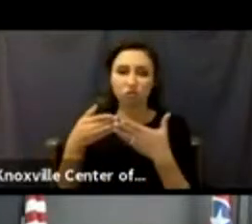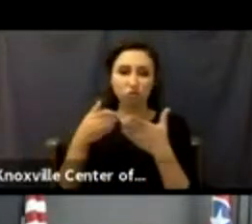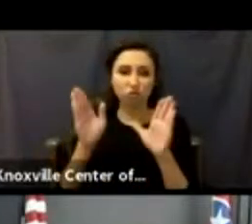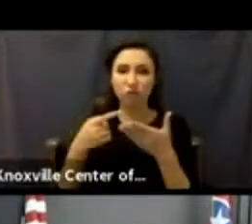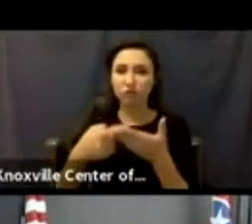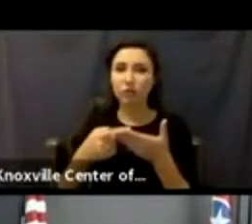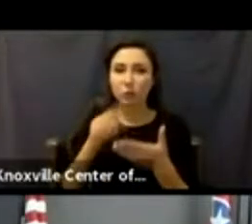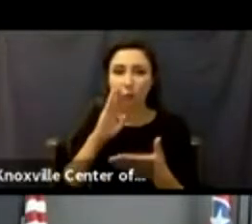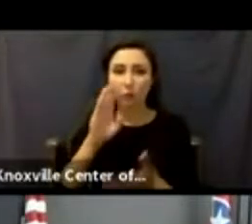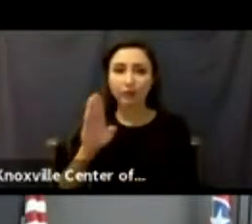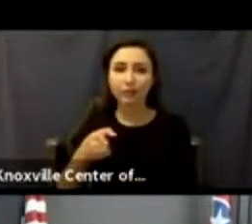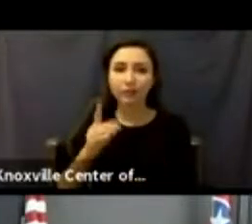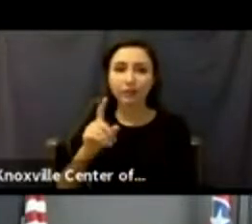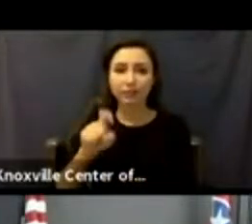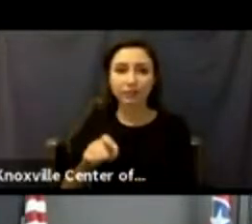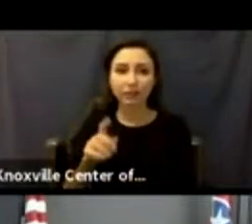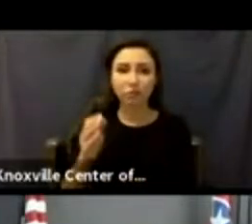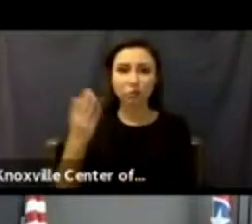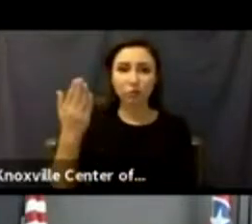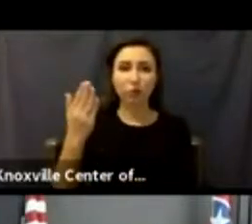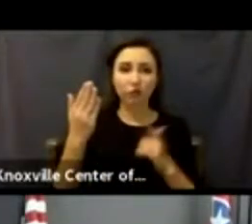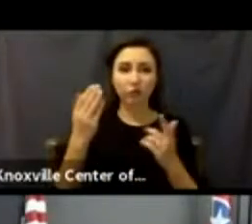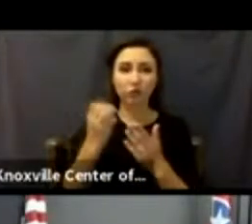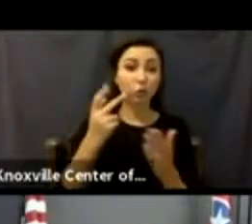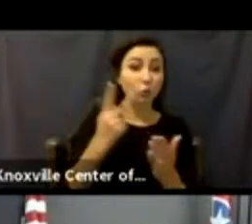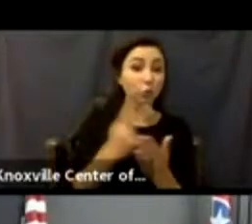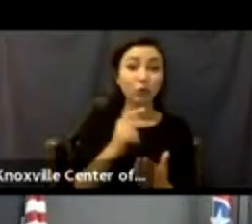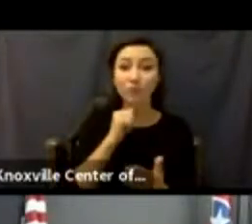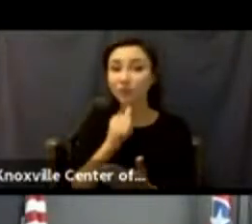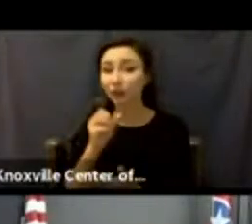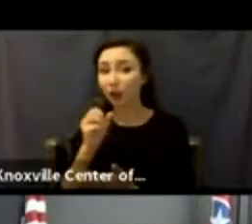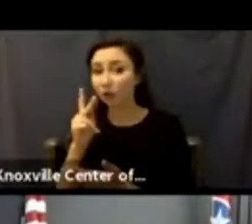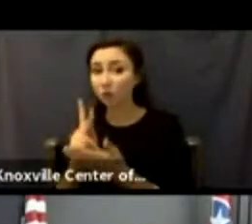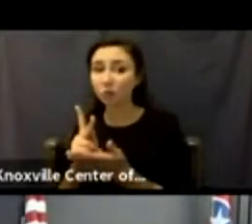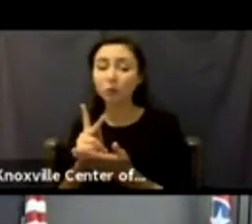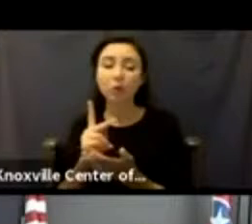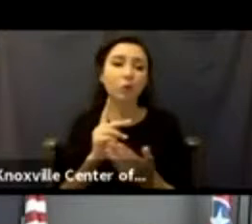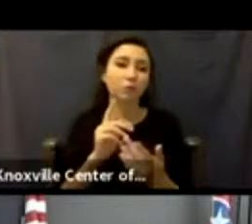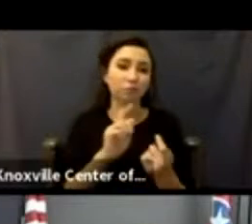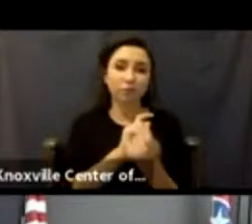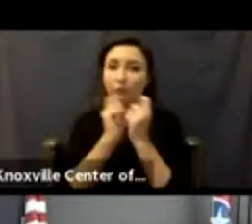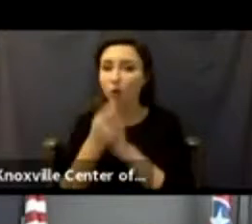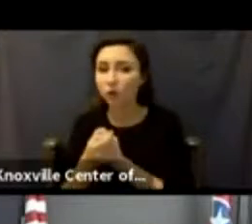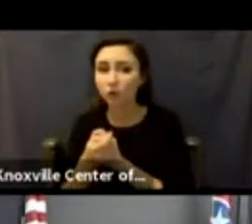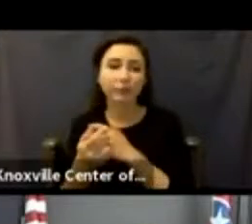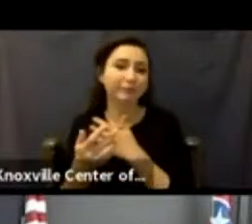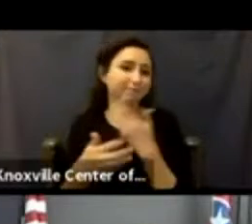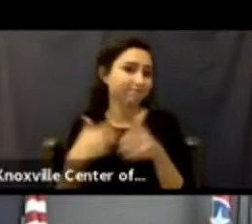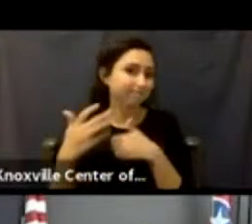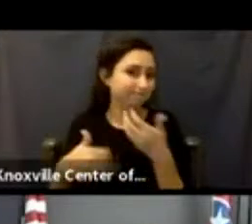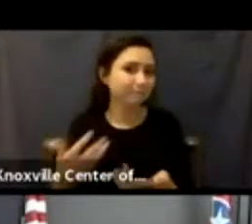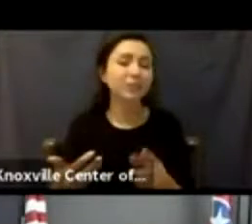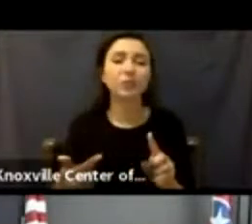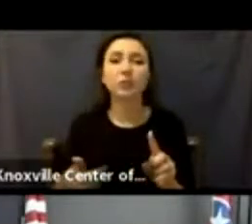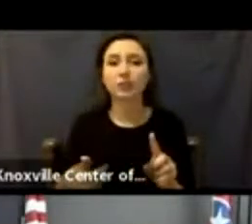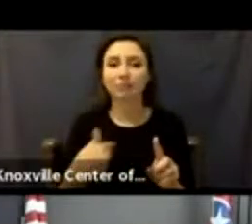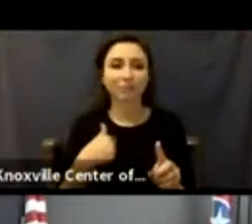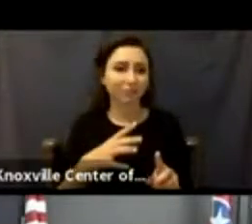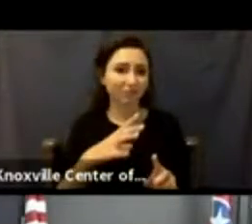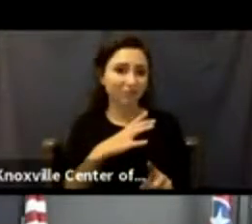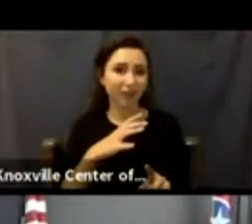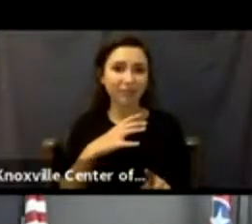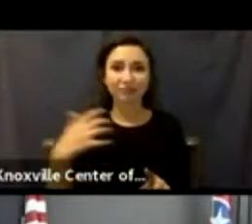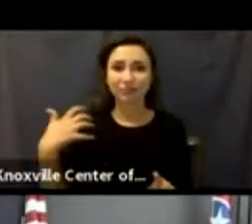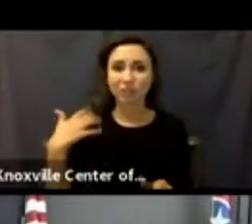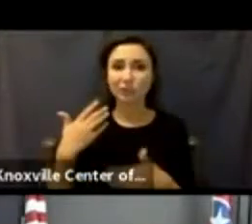and a second to either reapprove this, not approve it, alter it, et cetera. So I'm perfectly fine as chair to